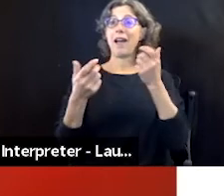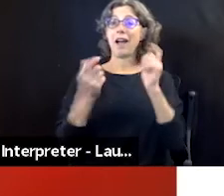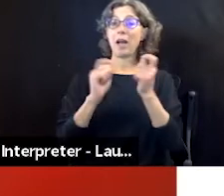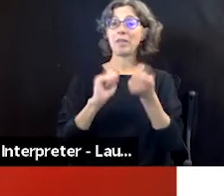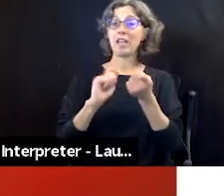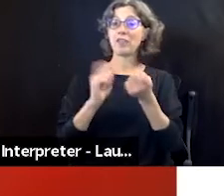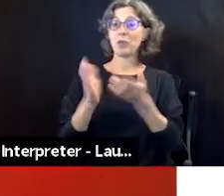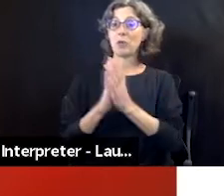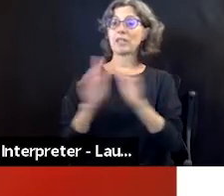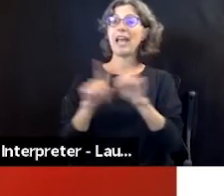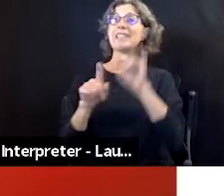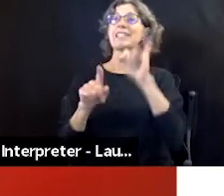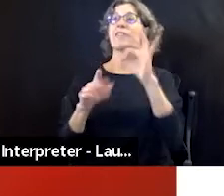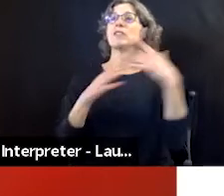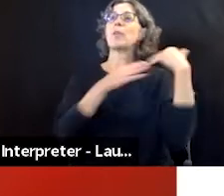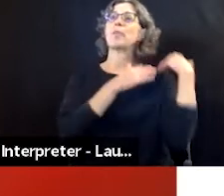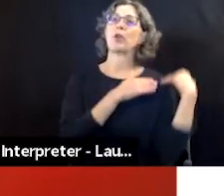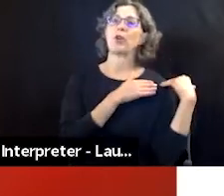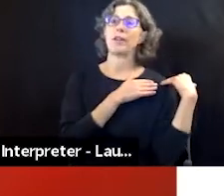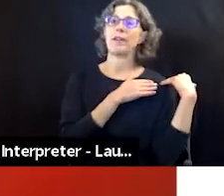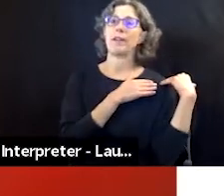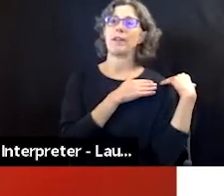burden for you and not my legal right.